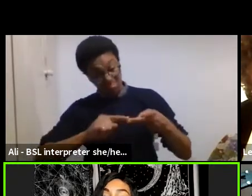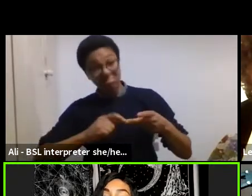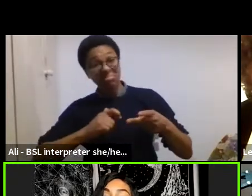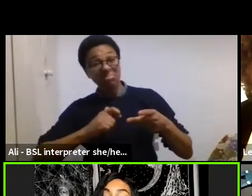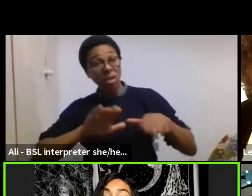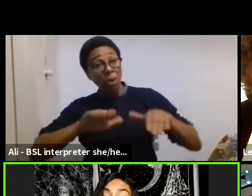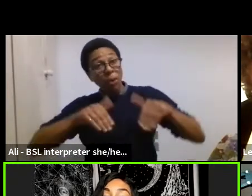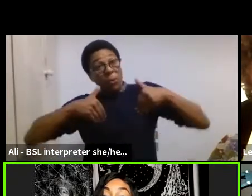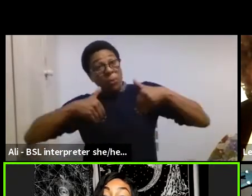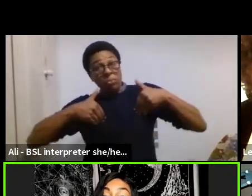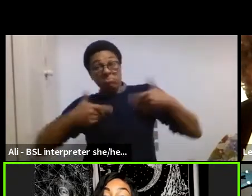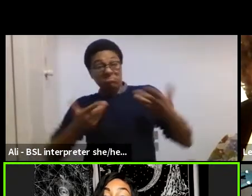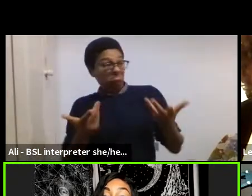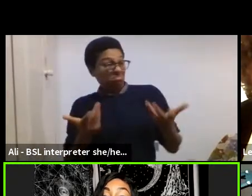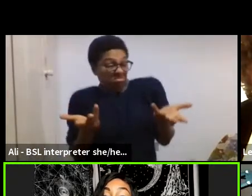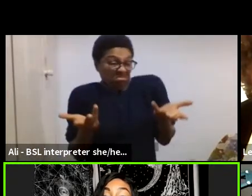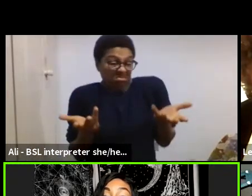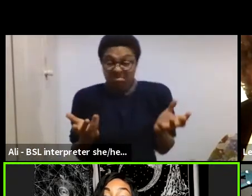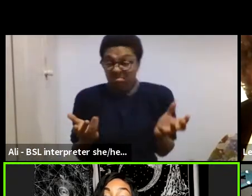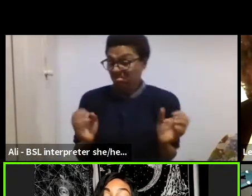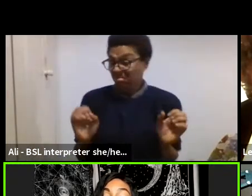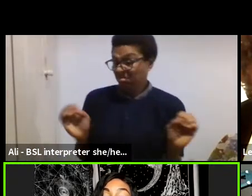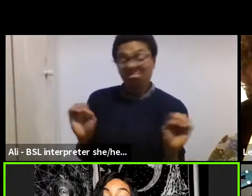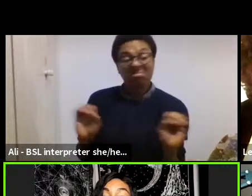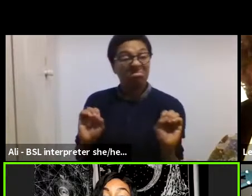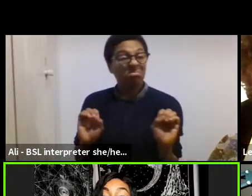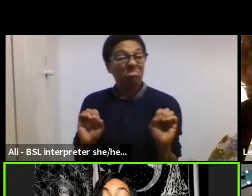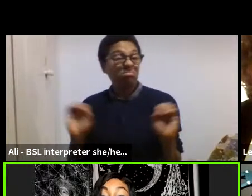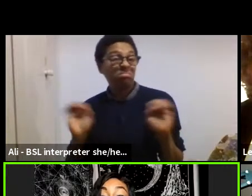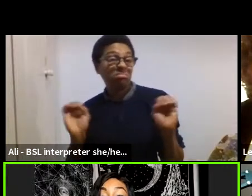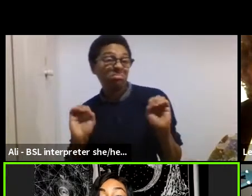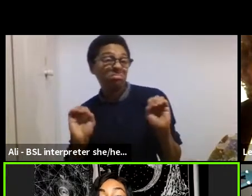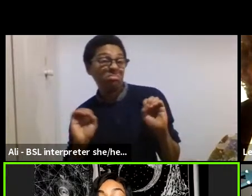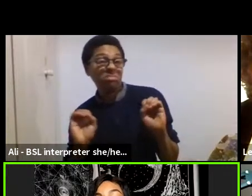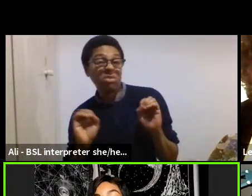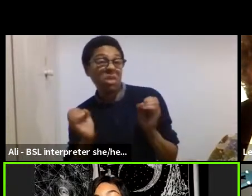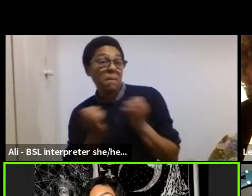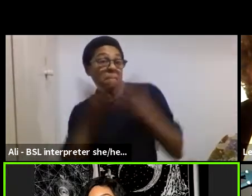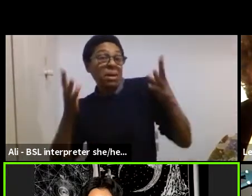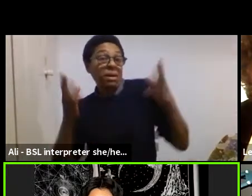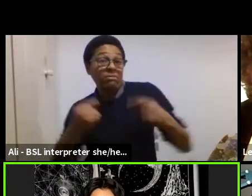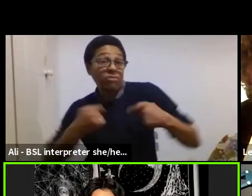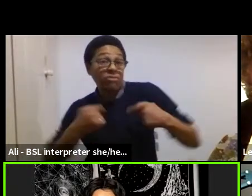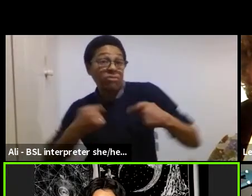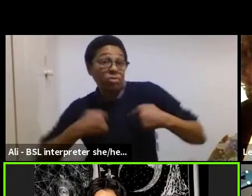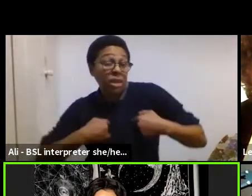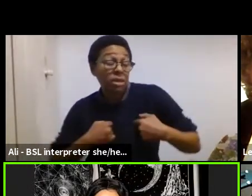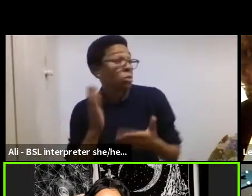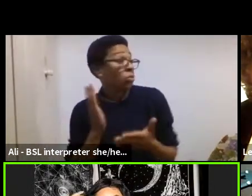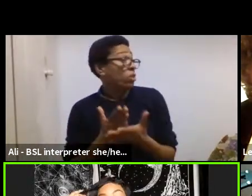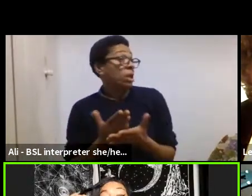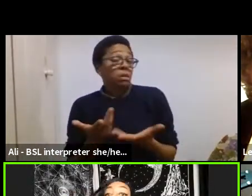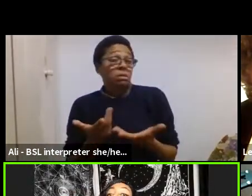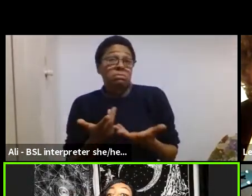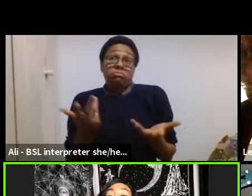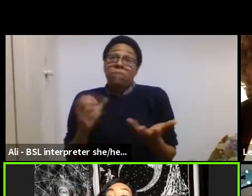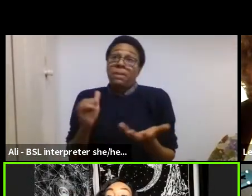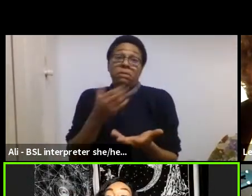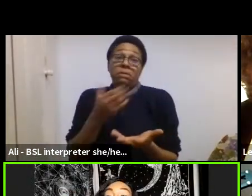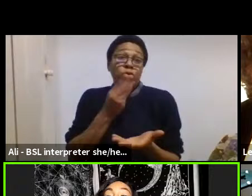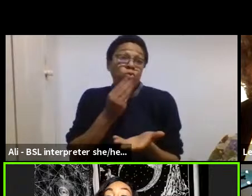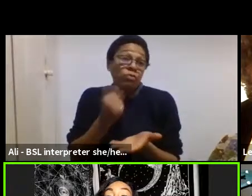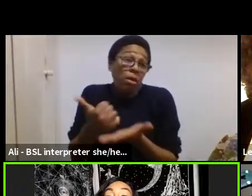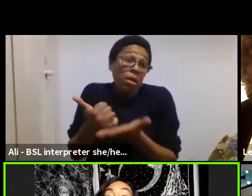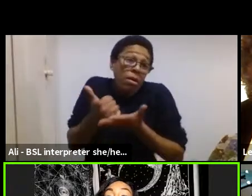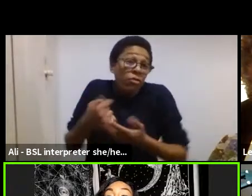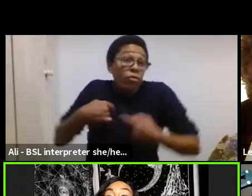with that much or was that worried about. So I think in that sense, it was quite helpful. But at the same time, it meant